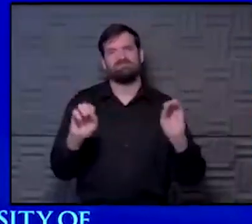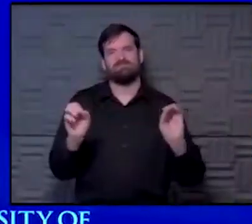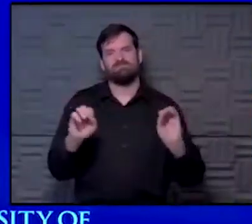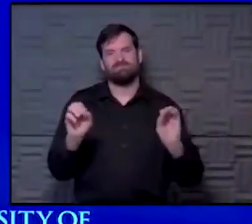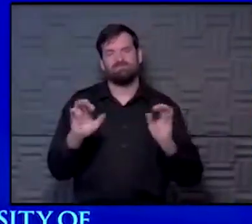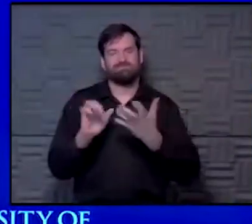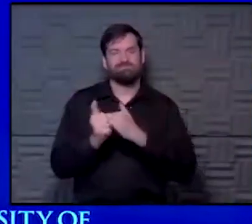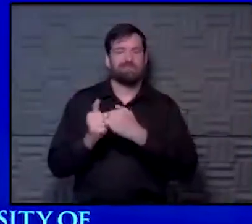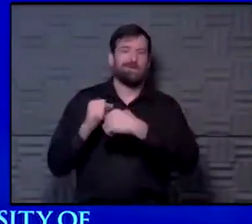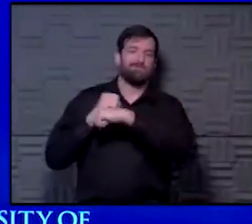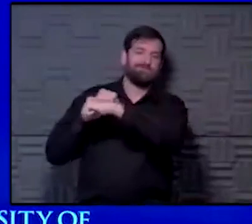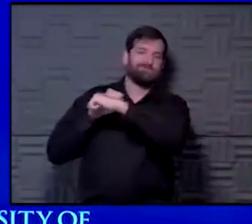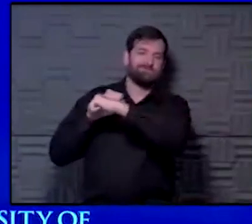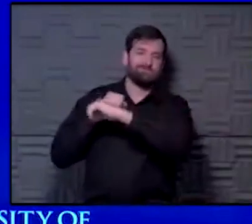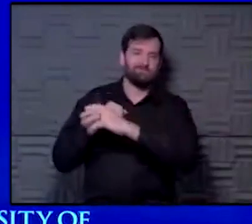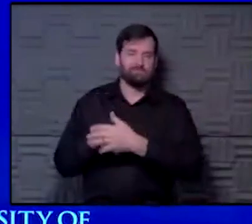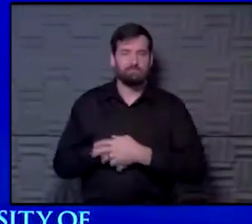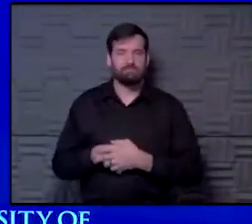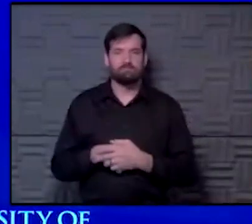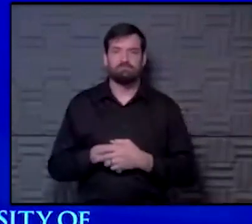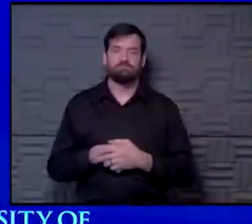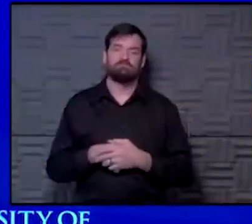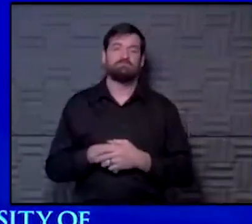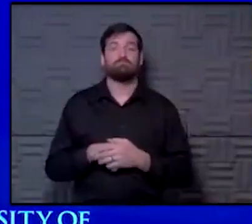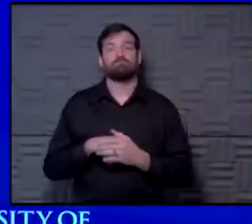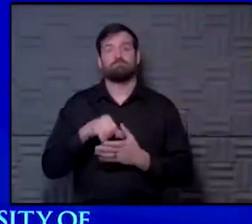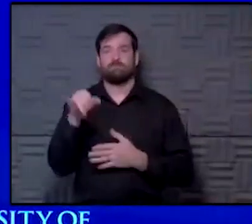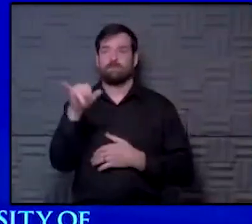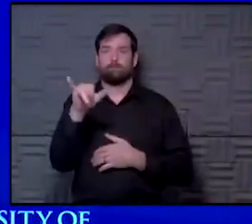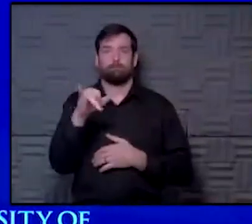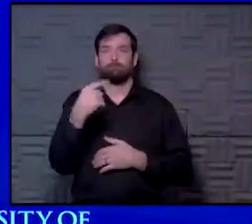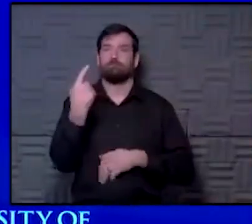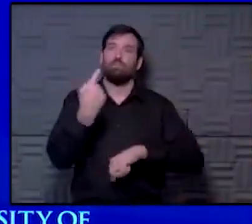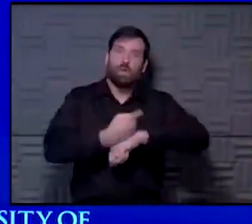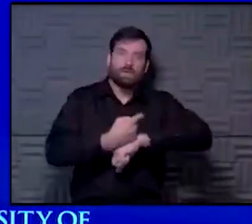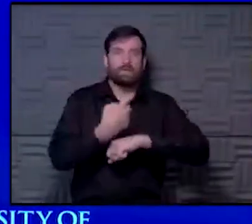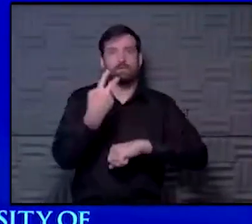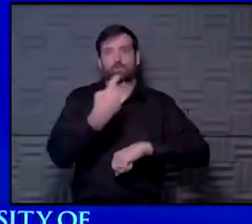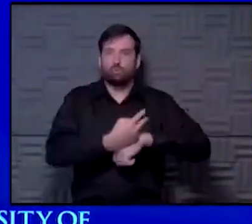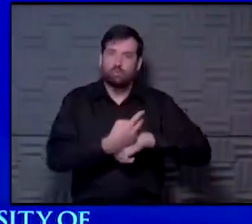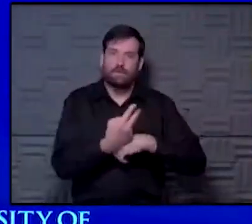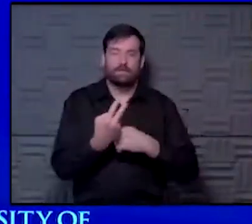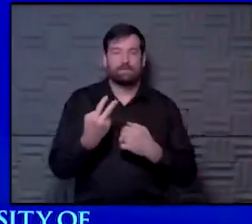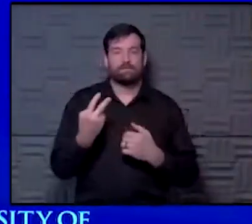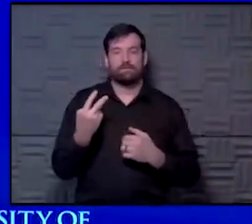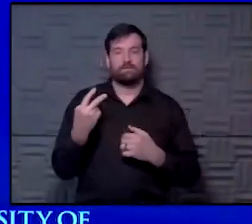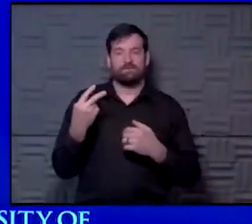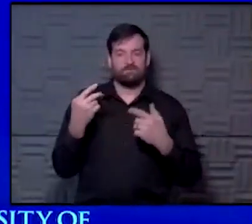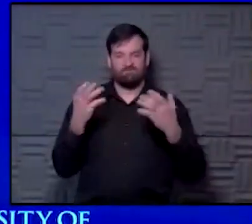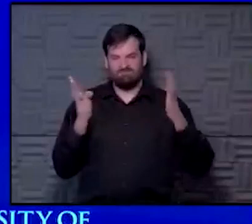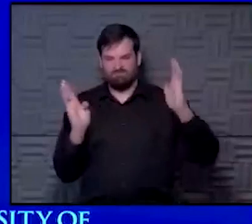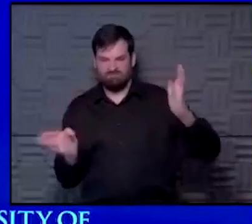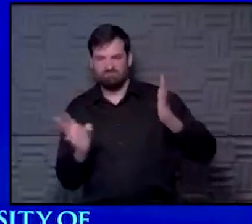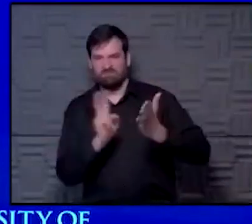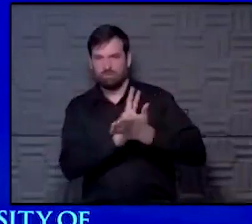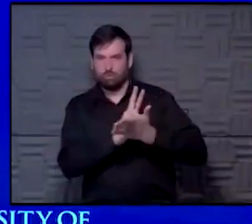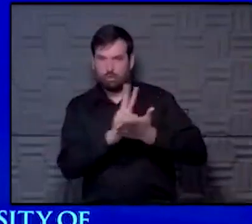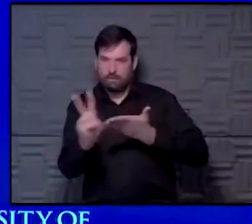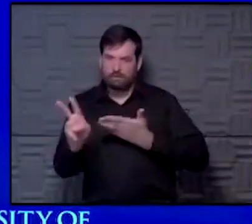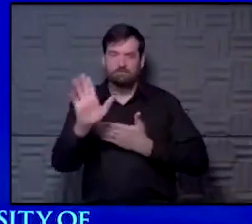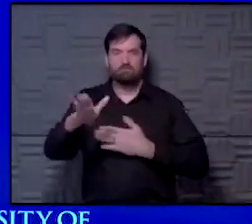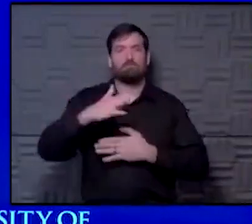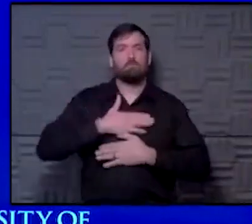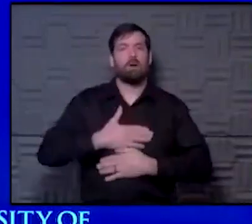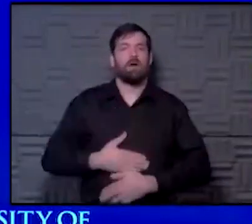how you develop immunity. This, I think, is in the similar vein. A single day or 2 days in that 2-week period where your body is